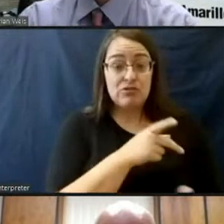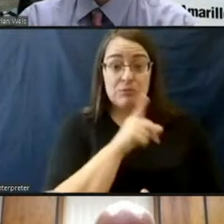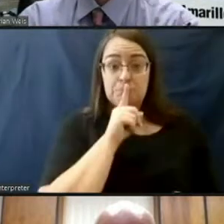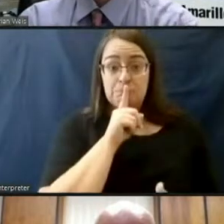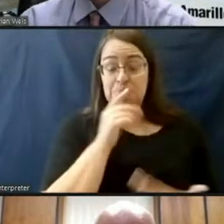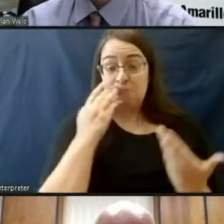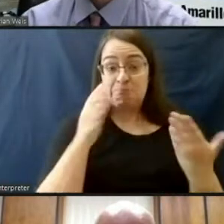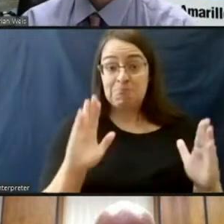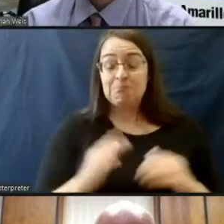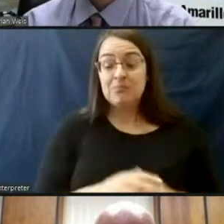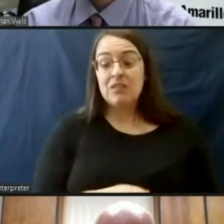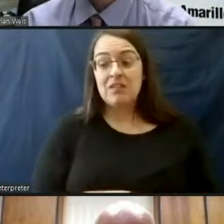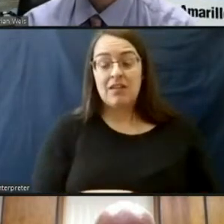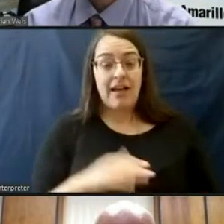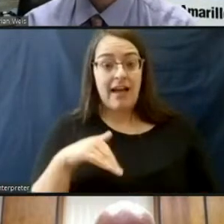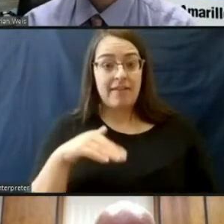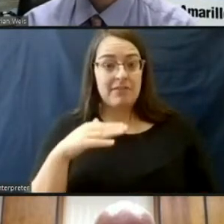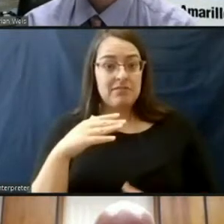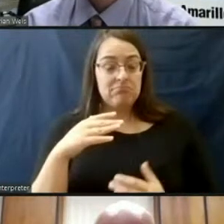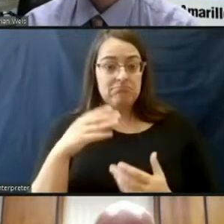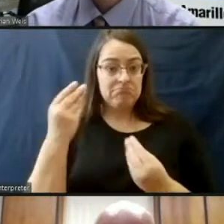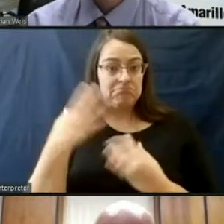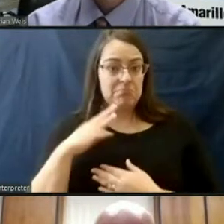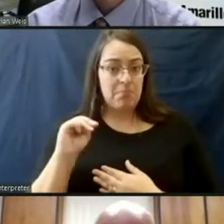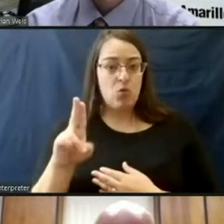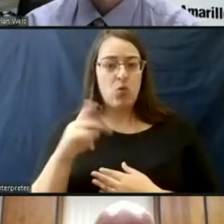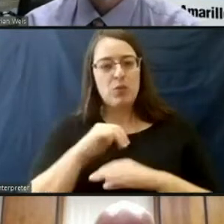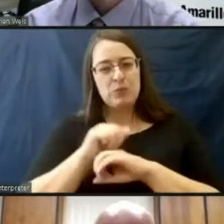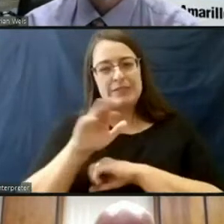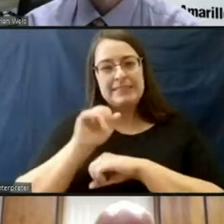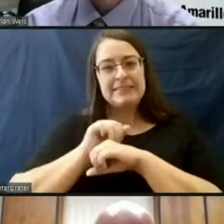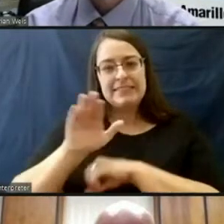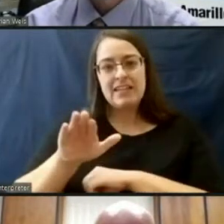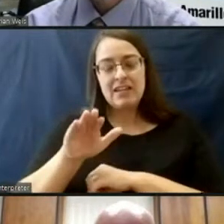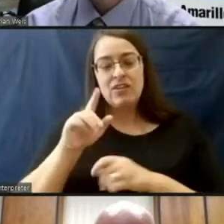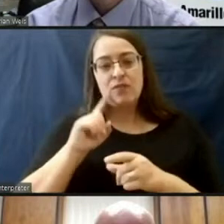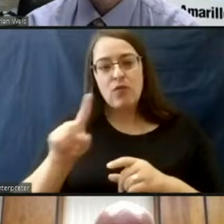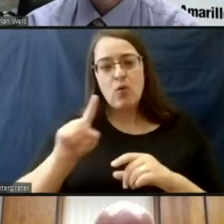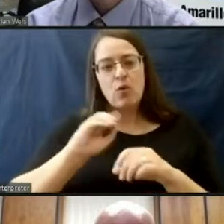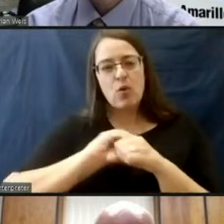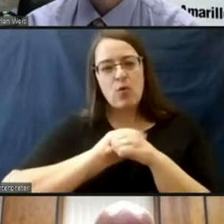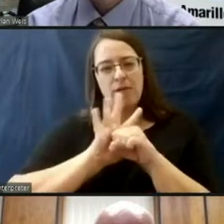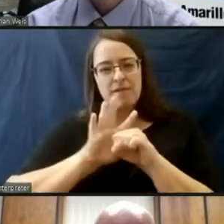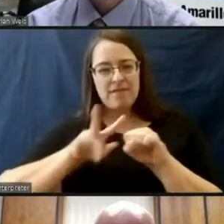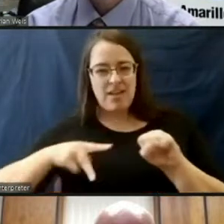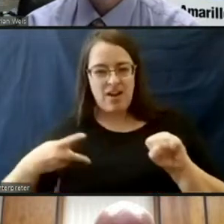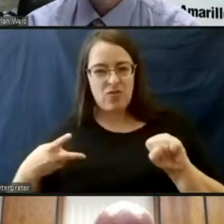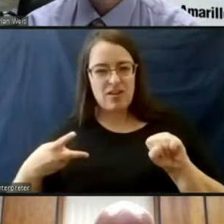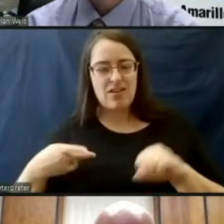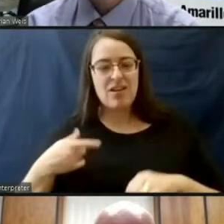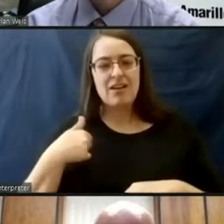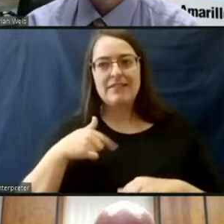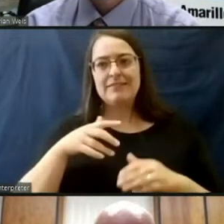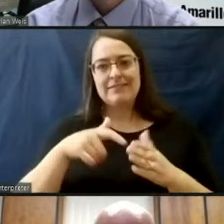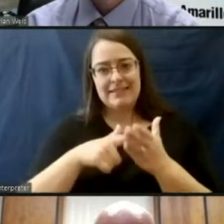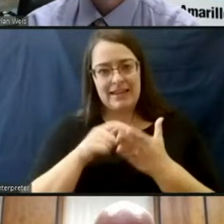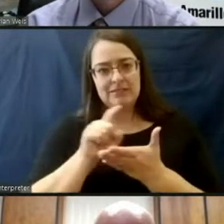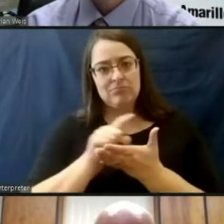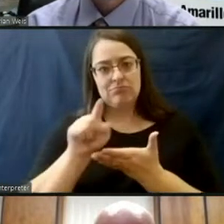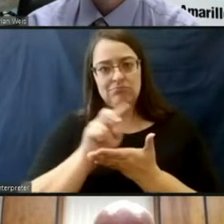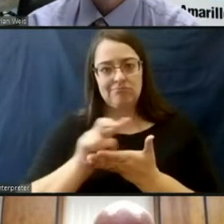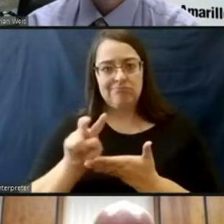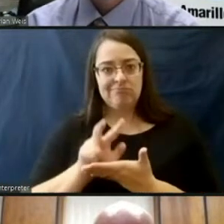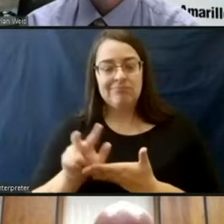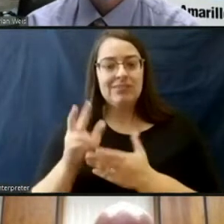of these calls, when we send out patient samples for variant testing, it takes weeks to get those results back. And the